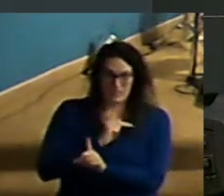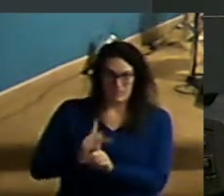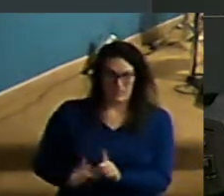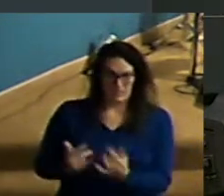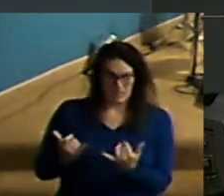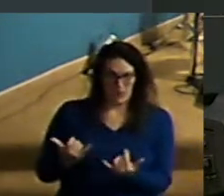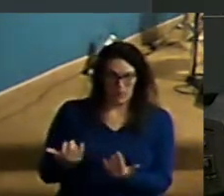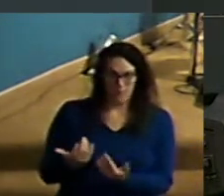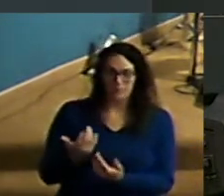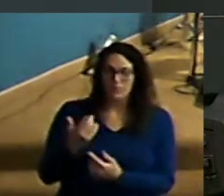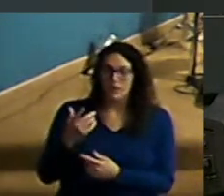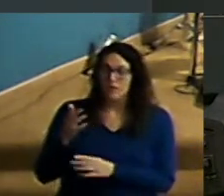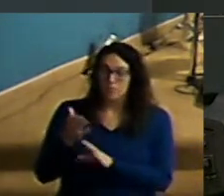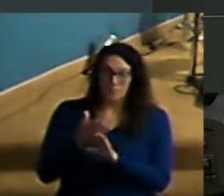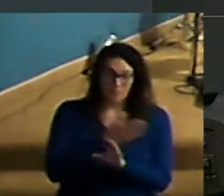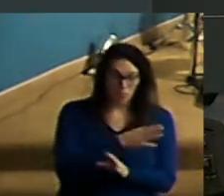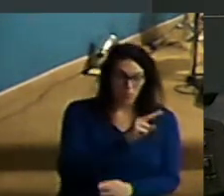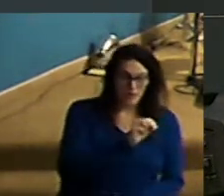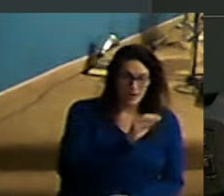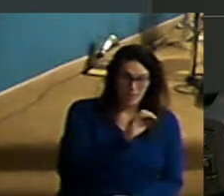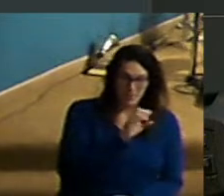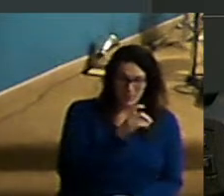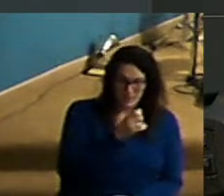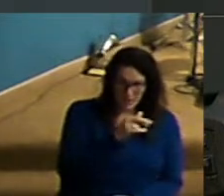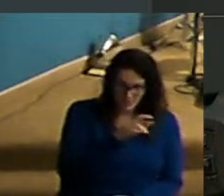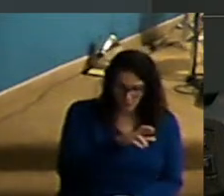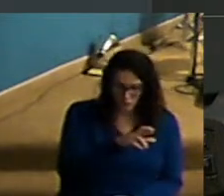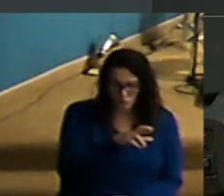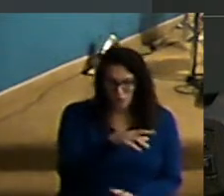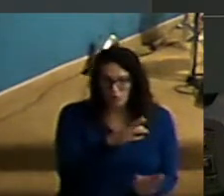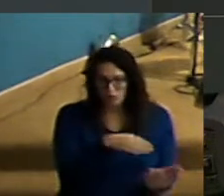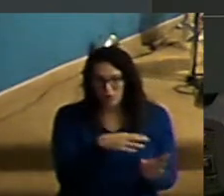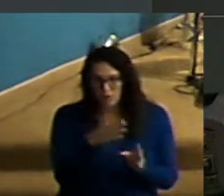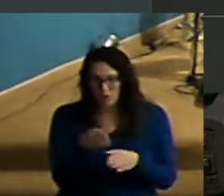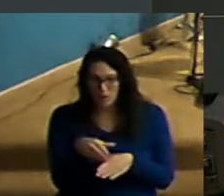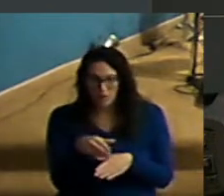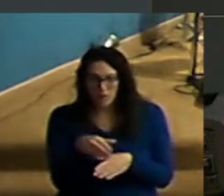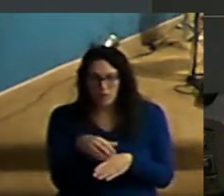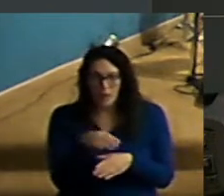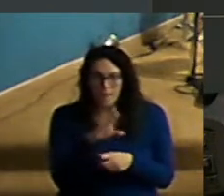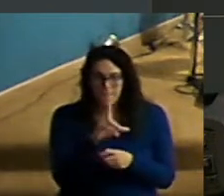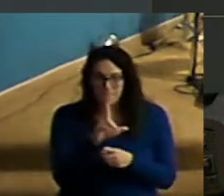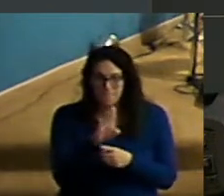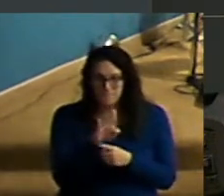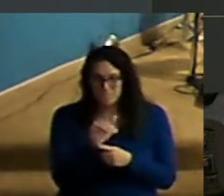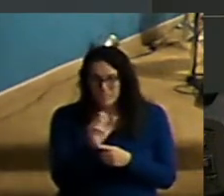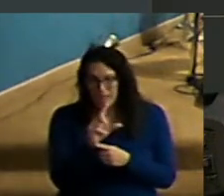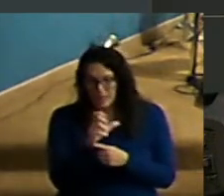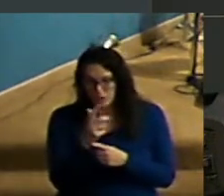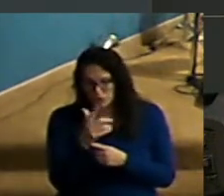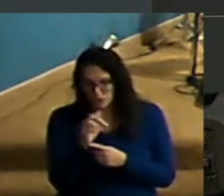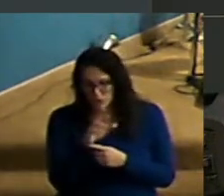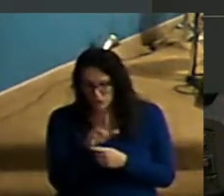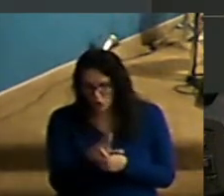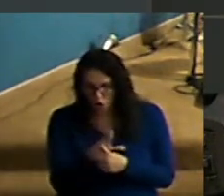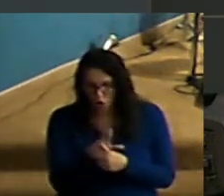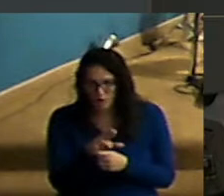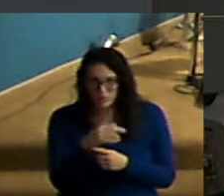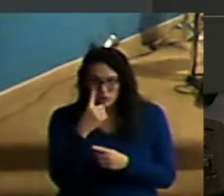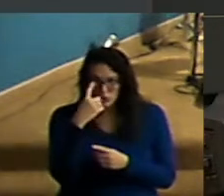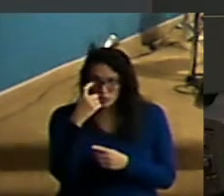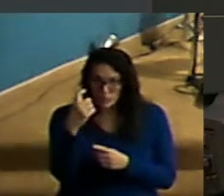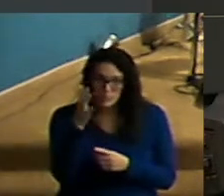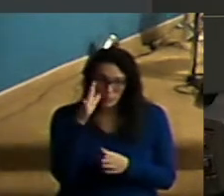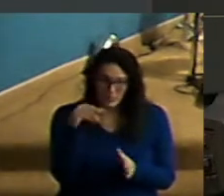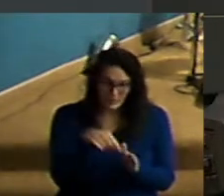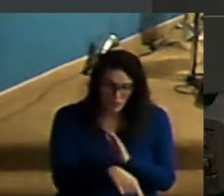Nebuchadnezzar through Daniel chapter 4, Daniel 5, Nebuchadnezzar's son Belshazzar becomes king, has a dream, and is